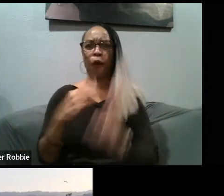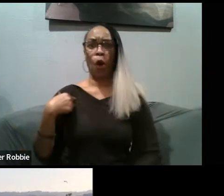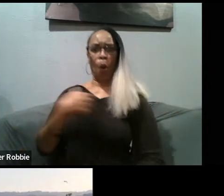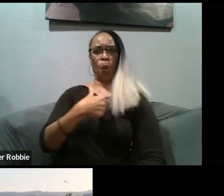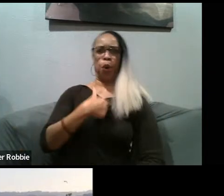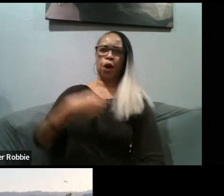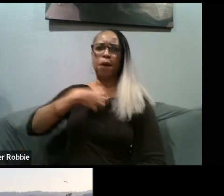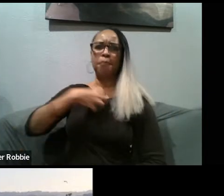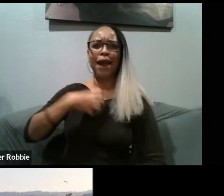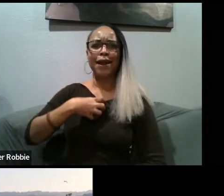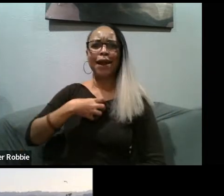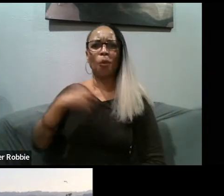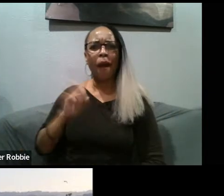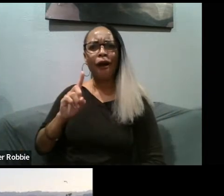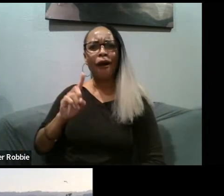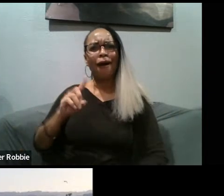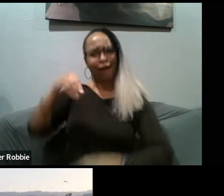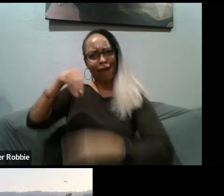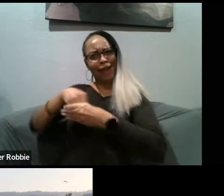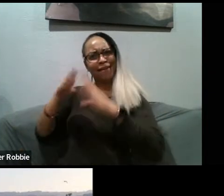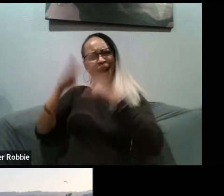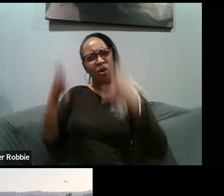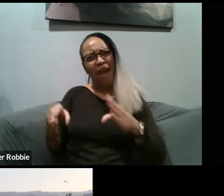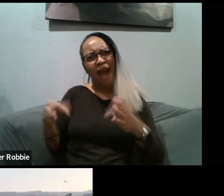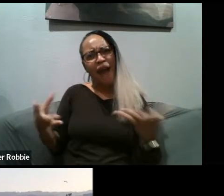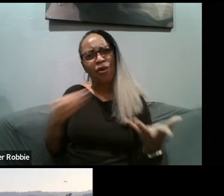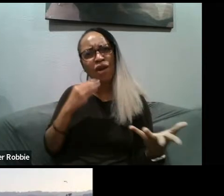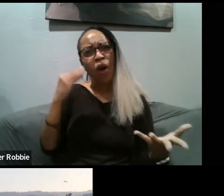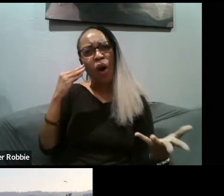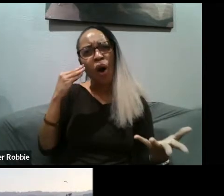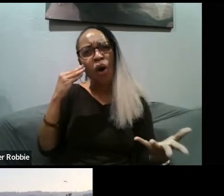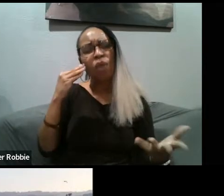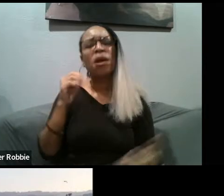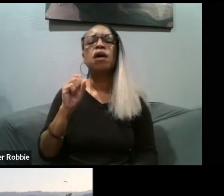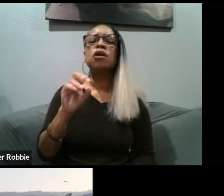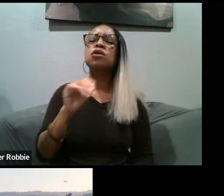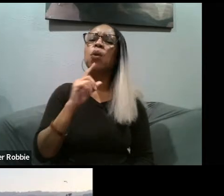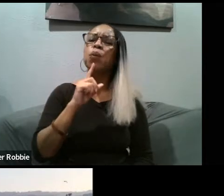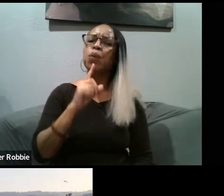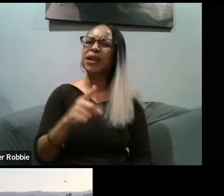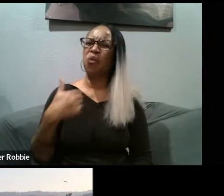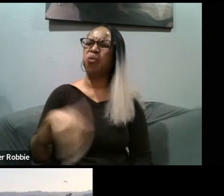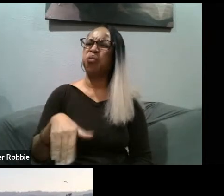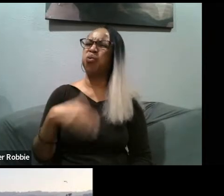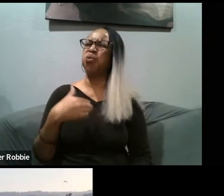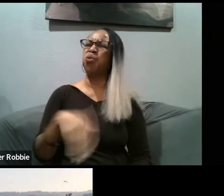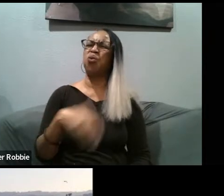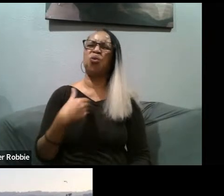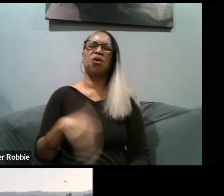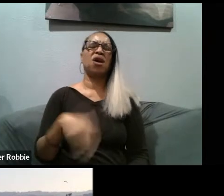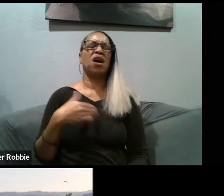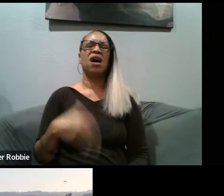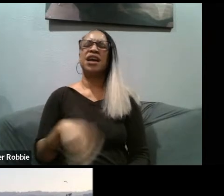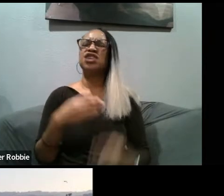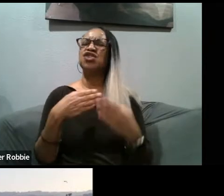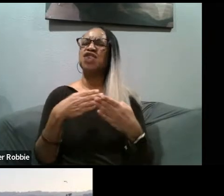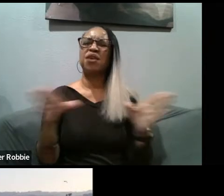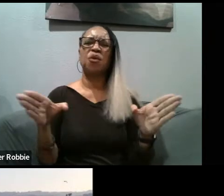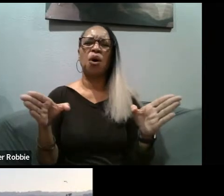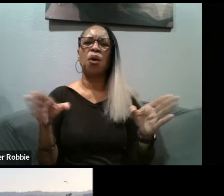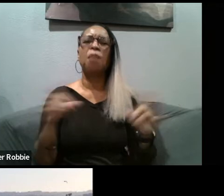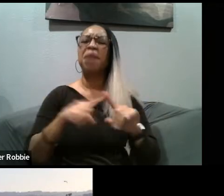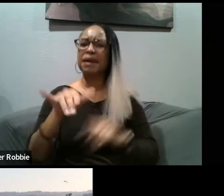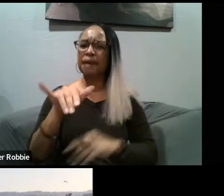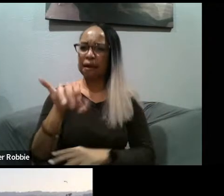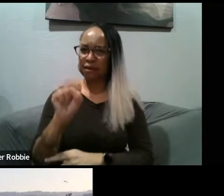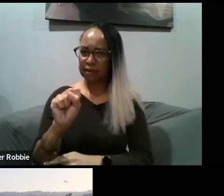of our homes. It's really, it really is quite devastating just in general, but do definitely want